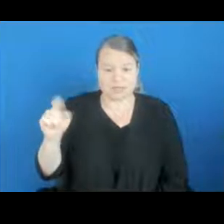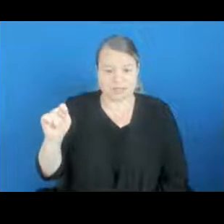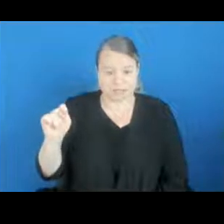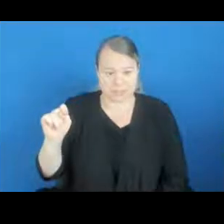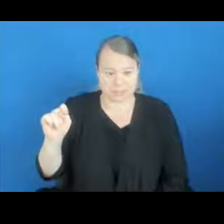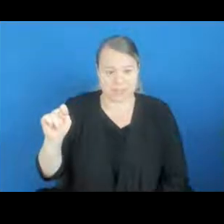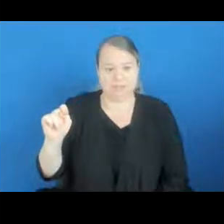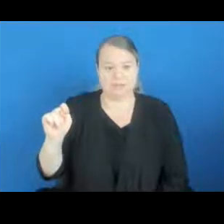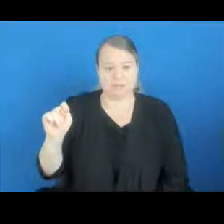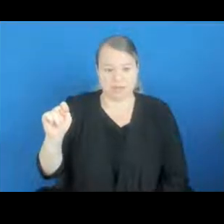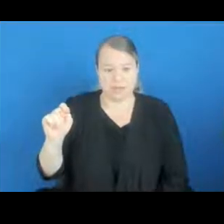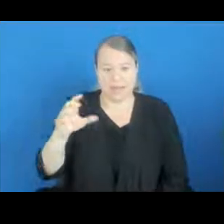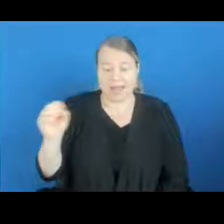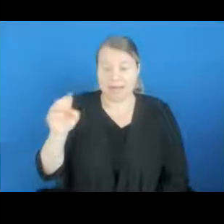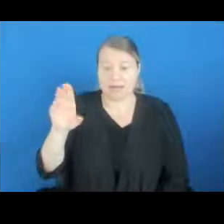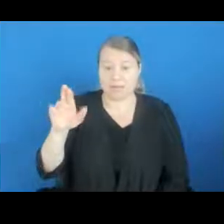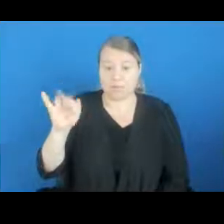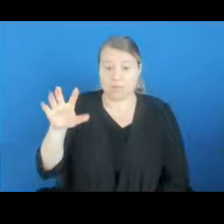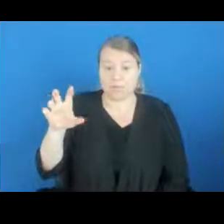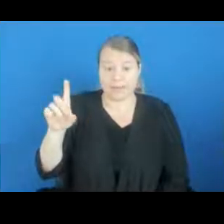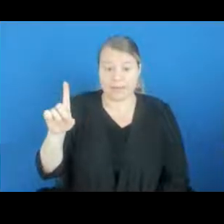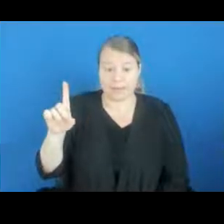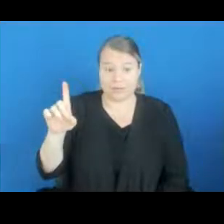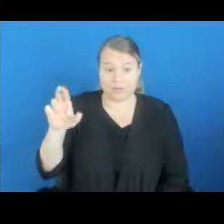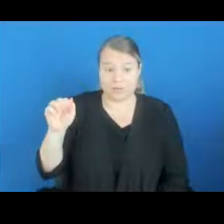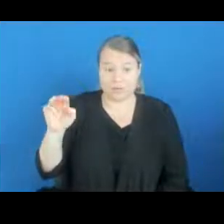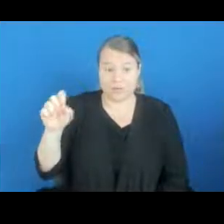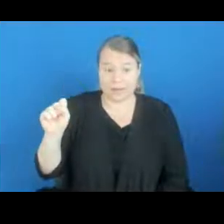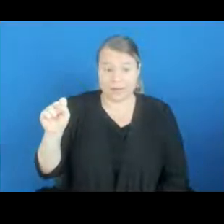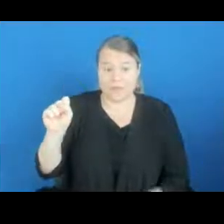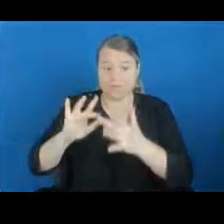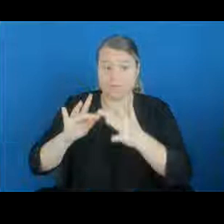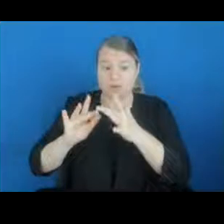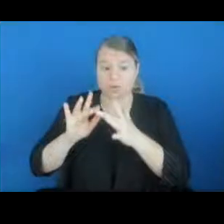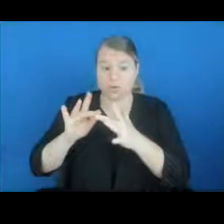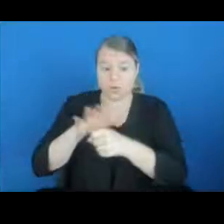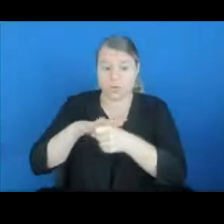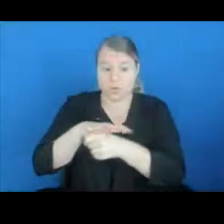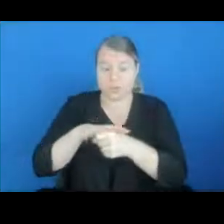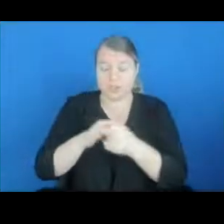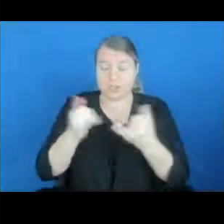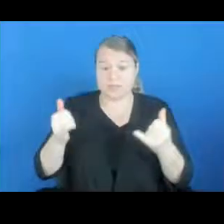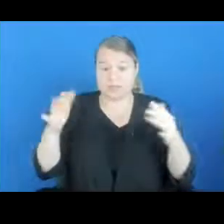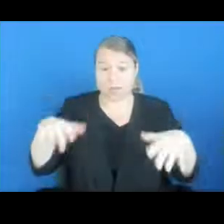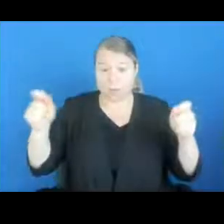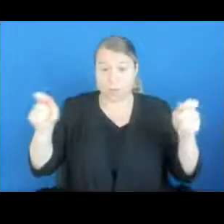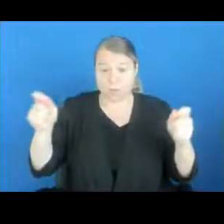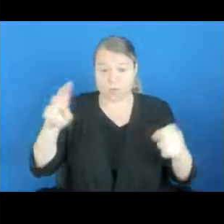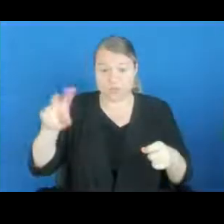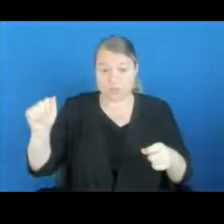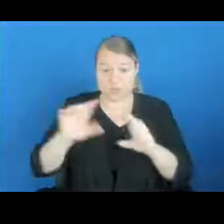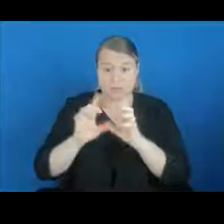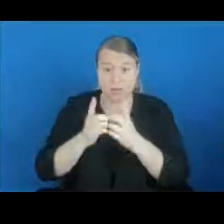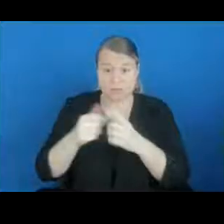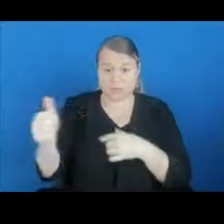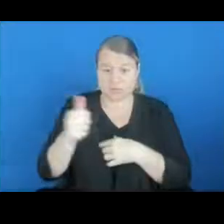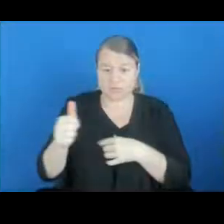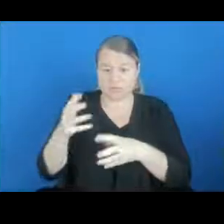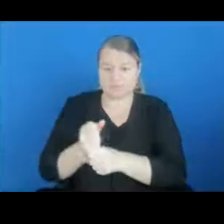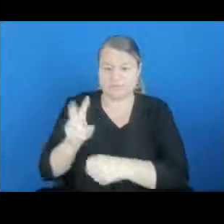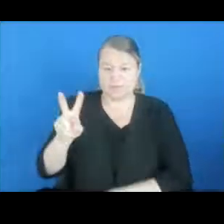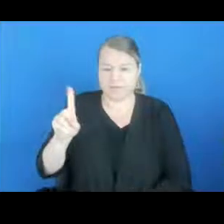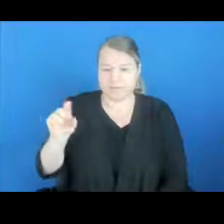public hearing, hosted jointly this evening by the Virginia Department of Transportation, referred to as VDOT, and